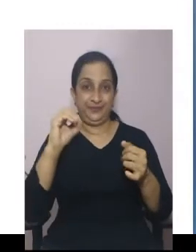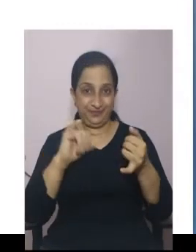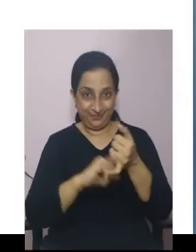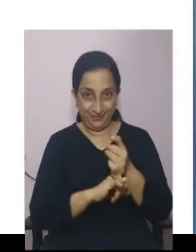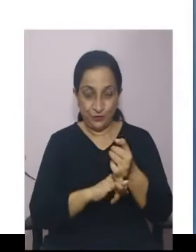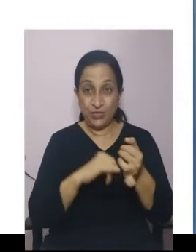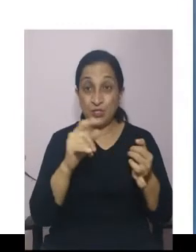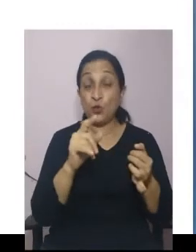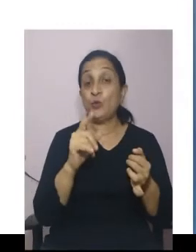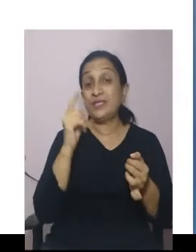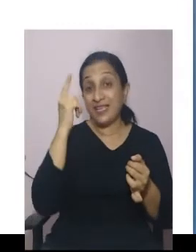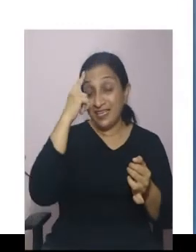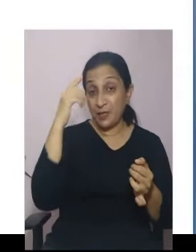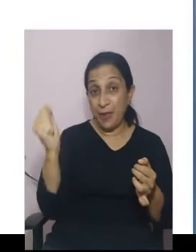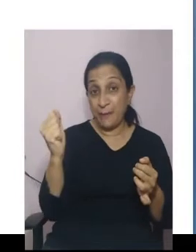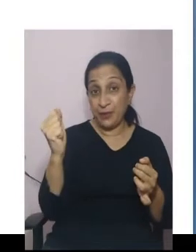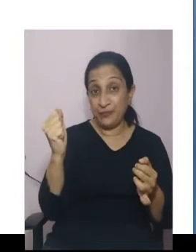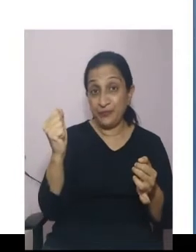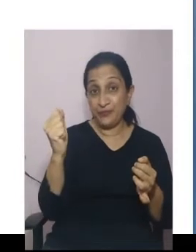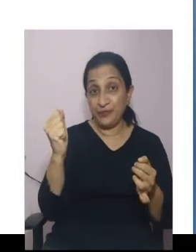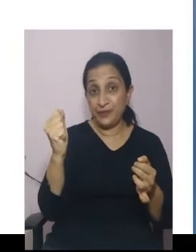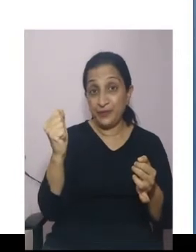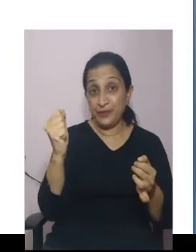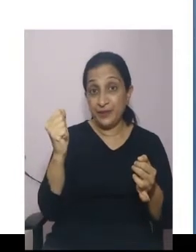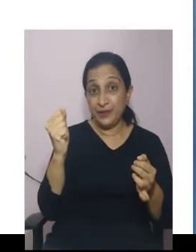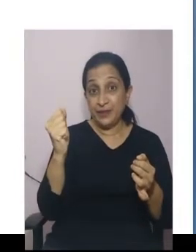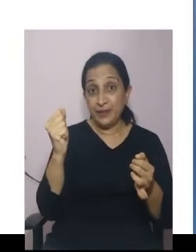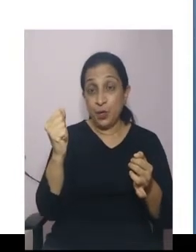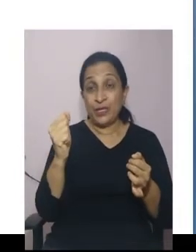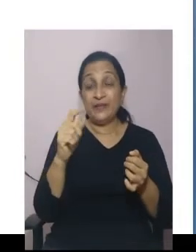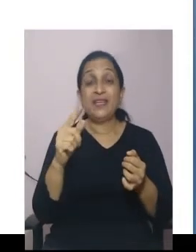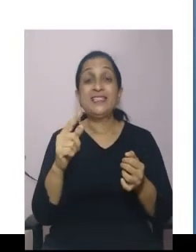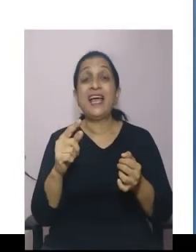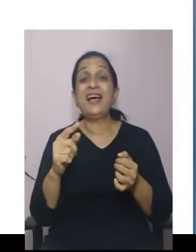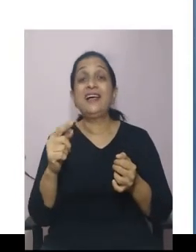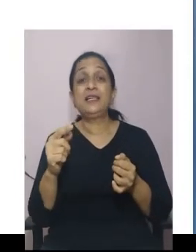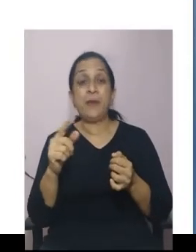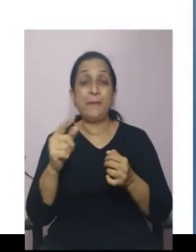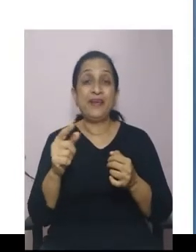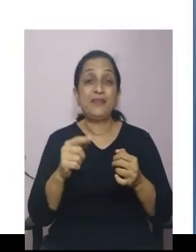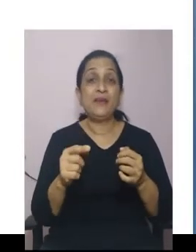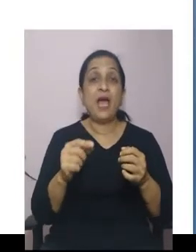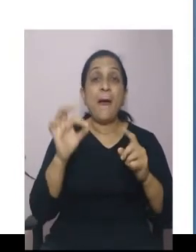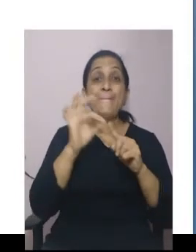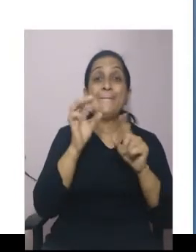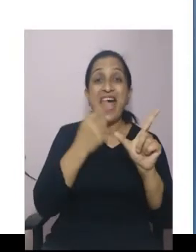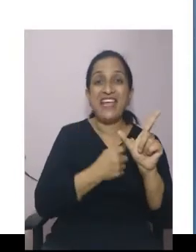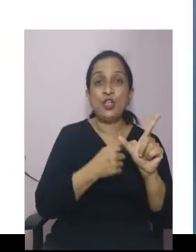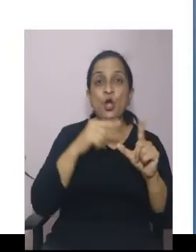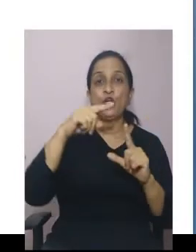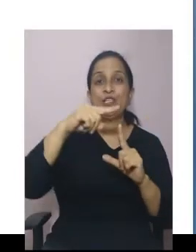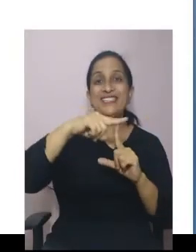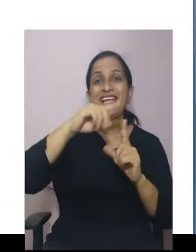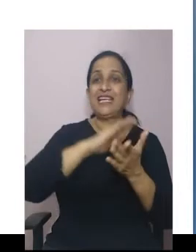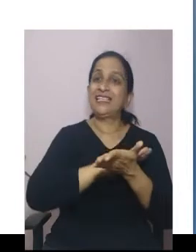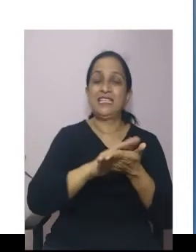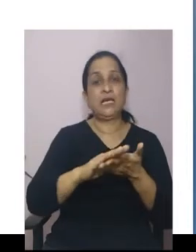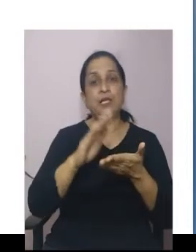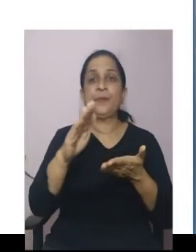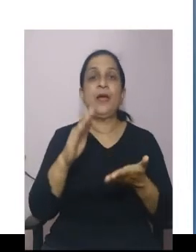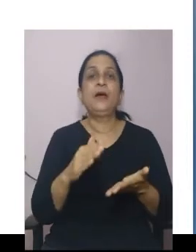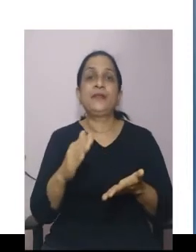BC by AC is sin theta. Okay, So this AC squared upon AC squared becomes